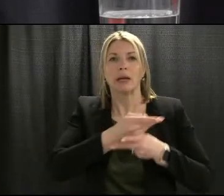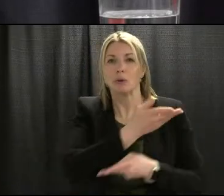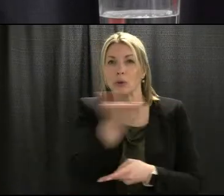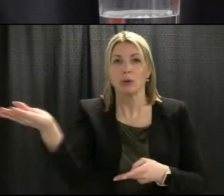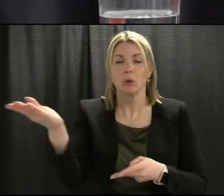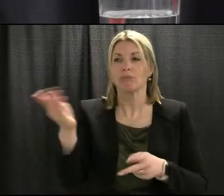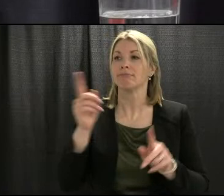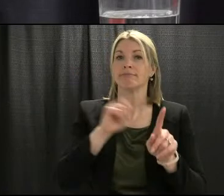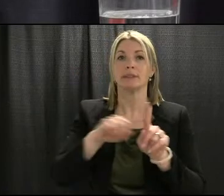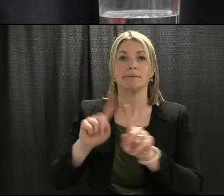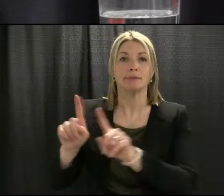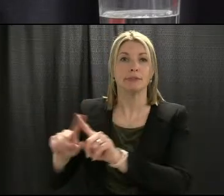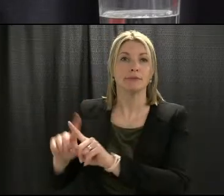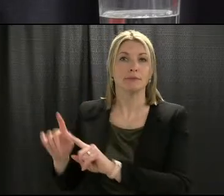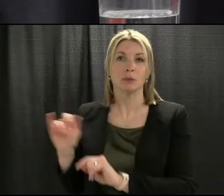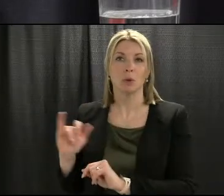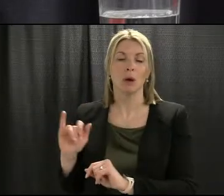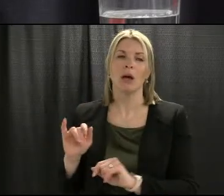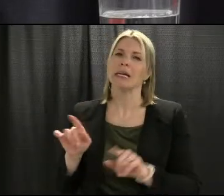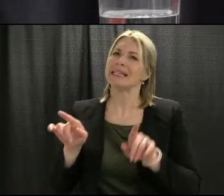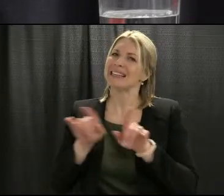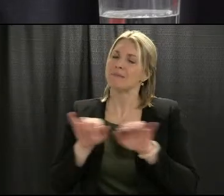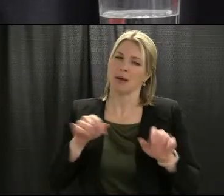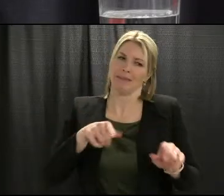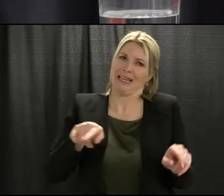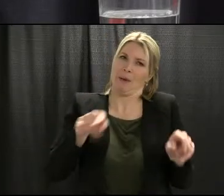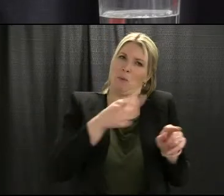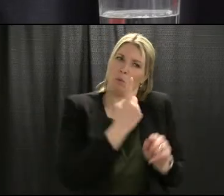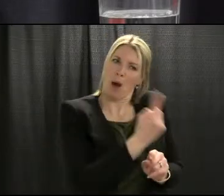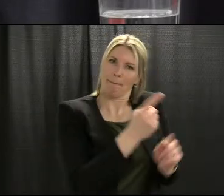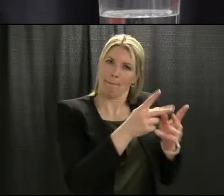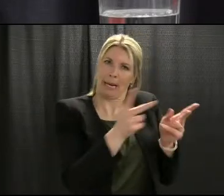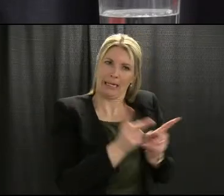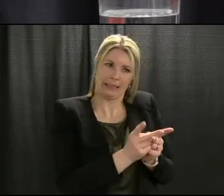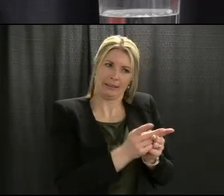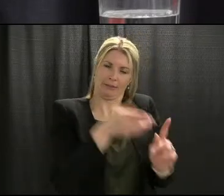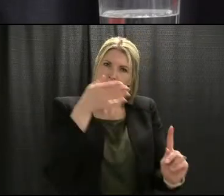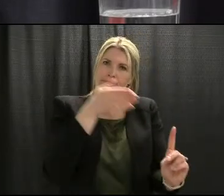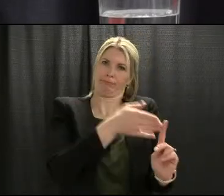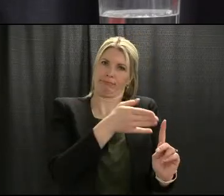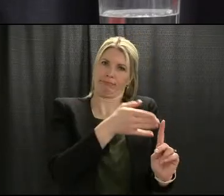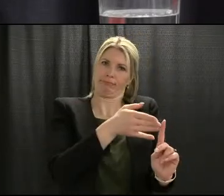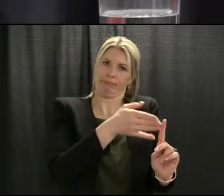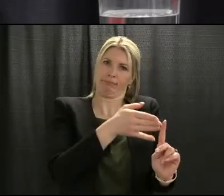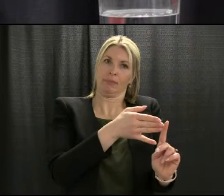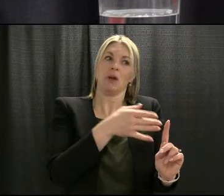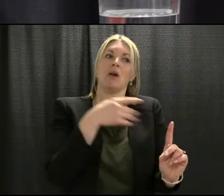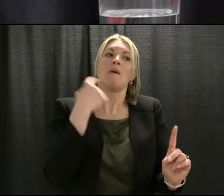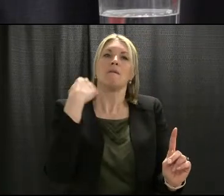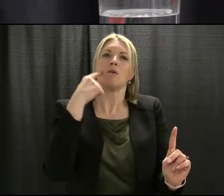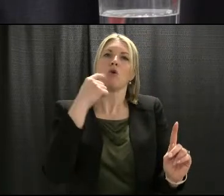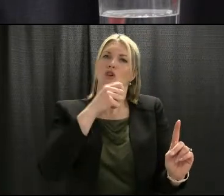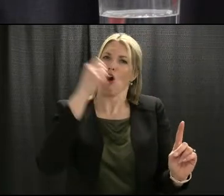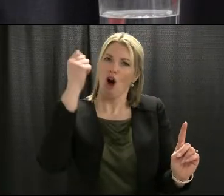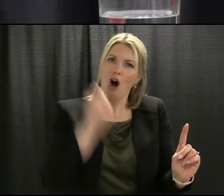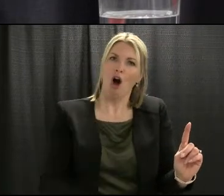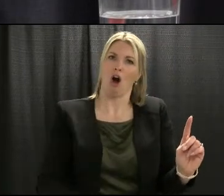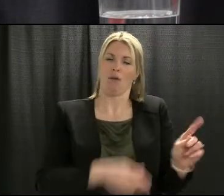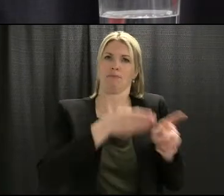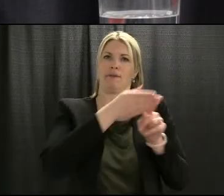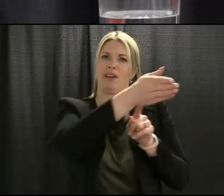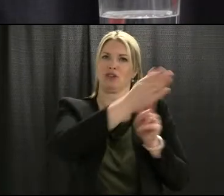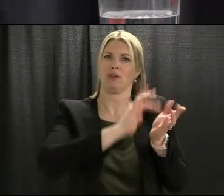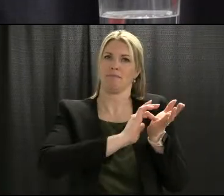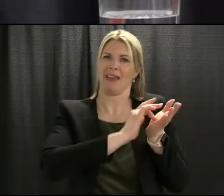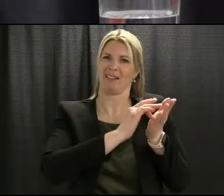to the team for the long term, and at different points in time may receive care from multiple team members. One team member,